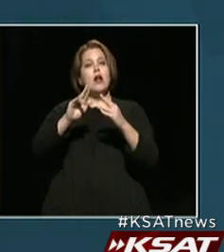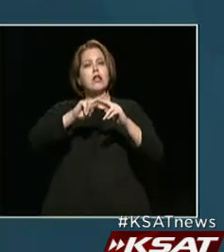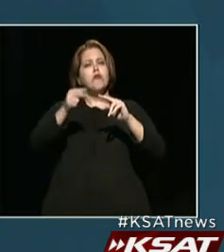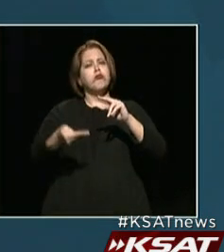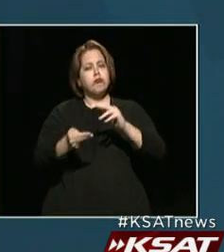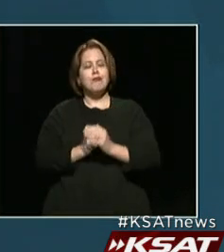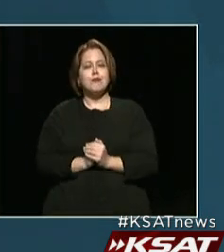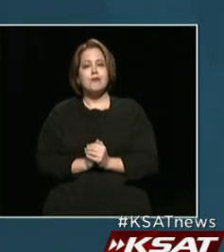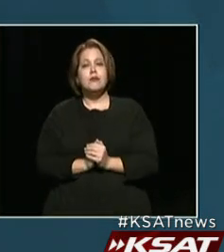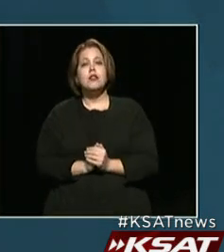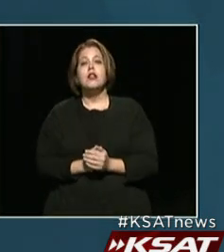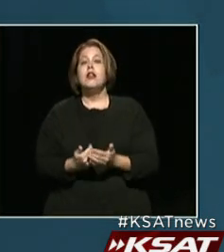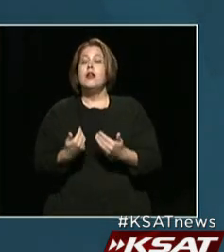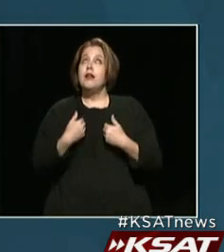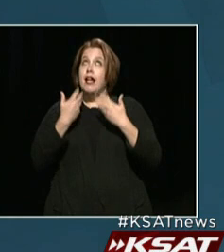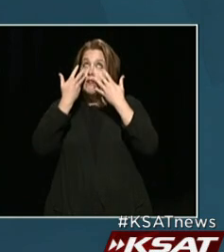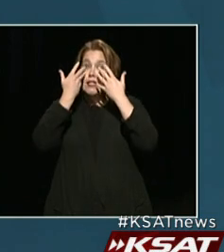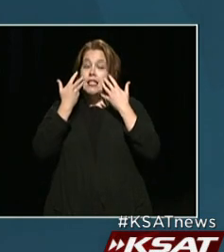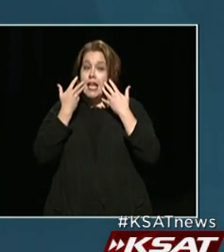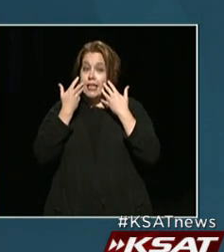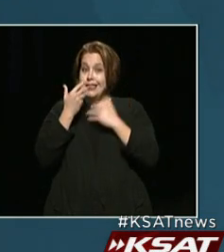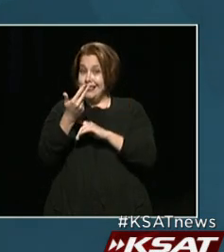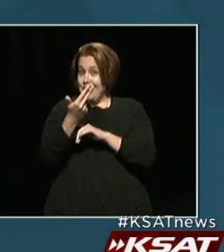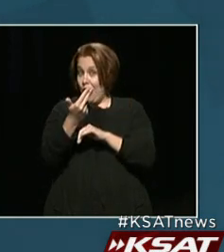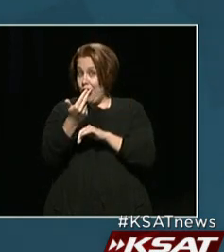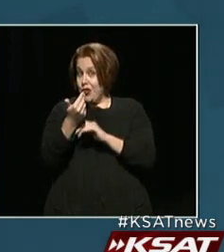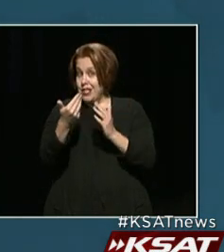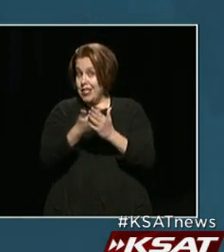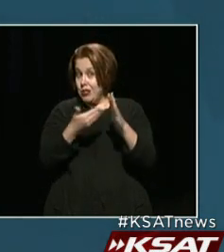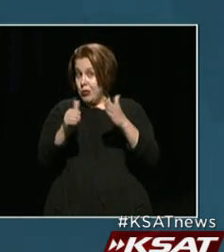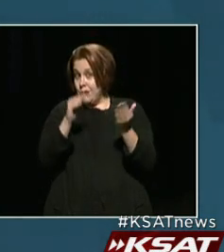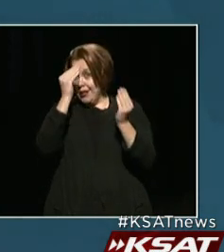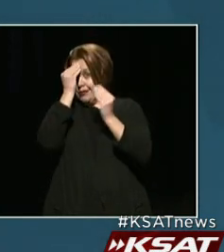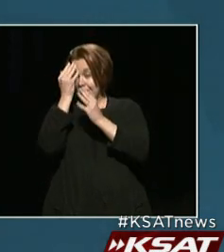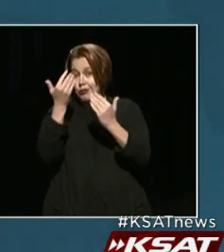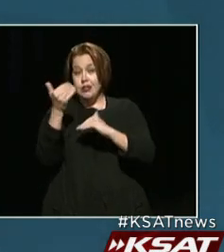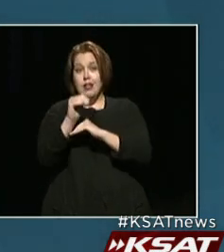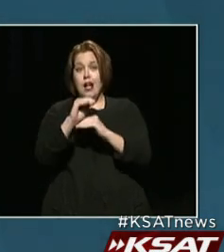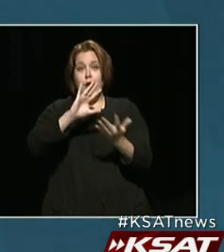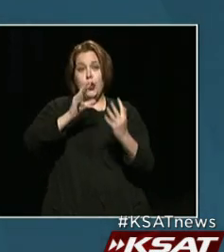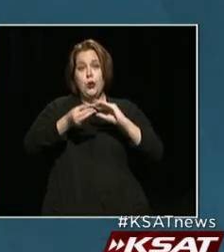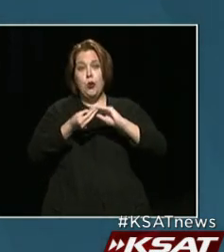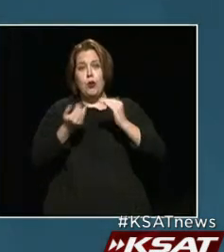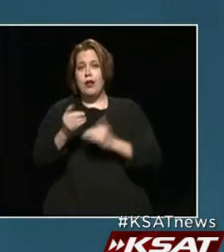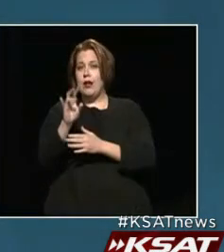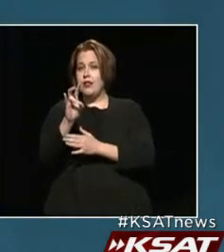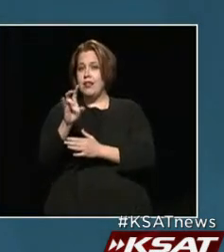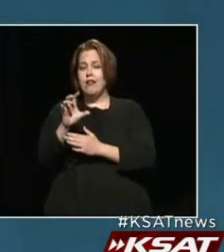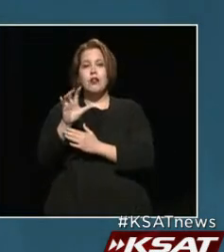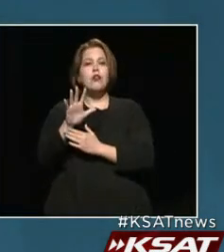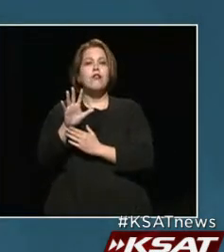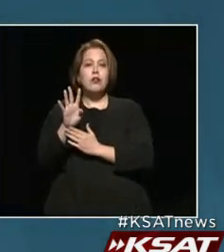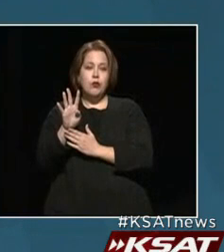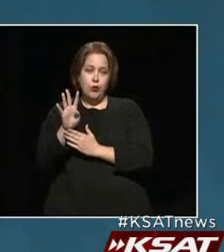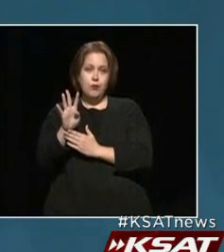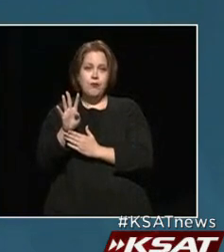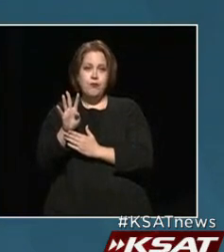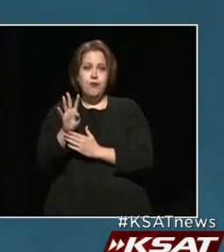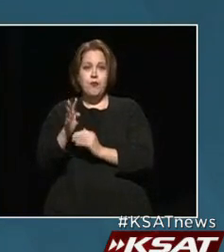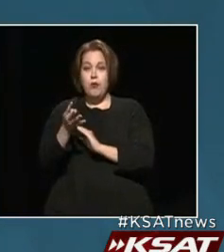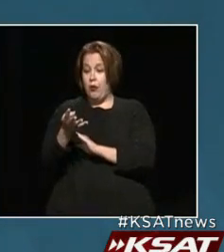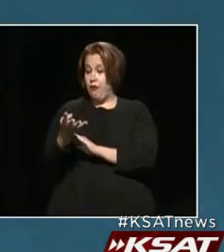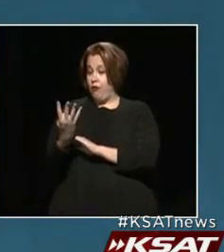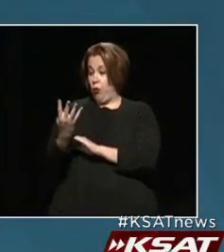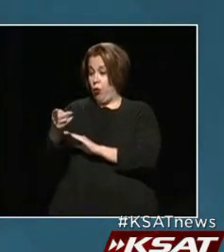there. We do have, unfortunately, 13 new deaths to report tonight, bringing the total to 754. Four